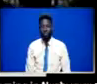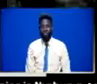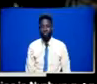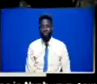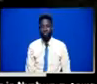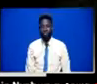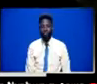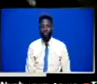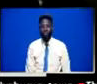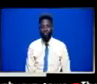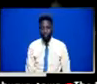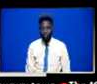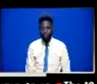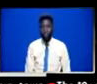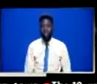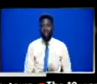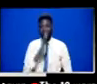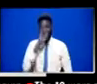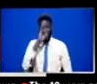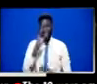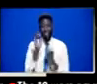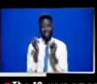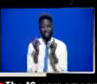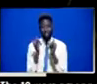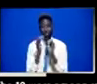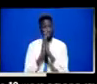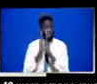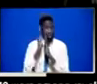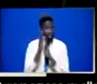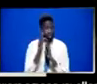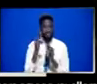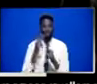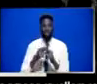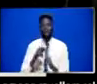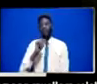For Sunday Express, I am Safin Aching